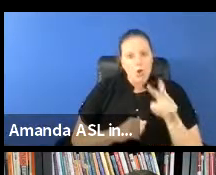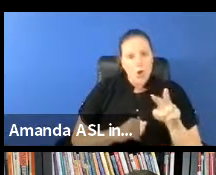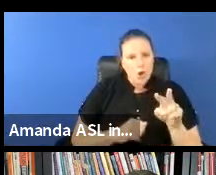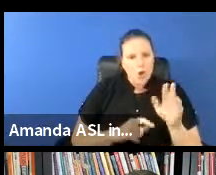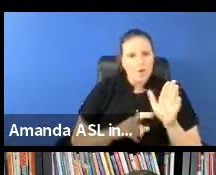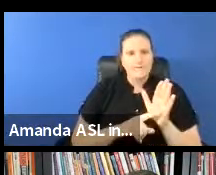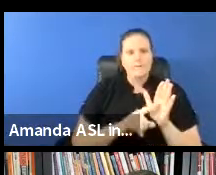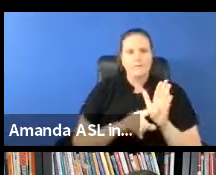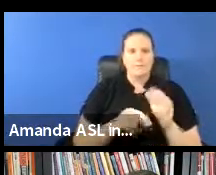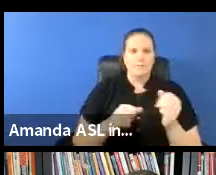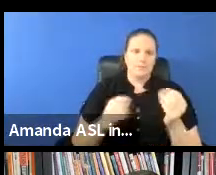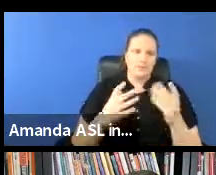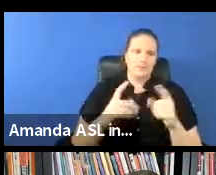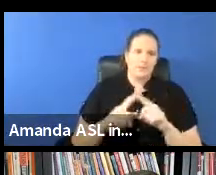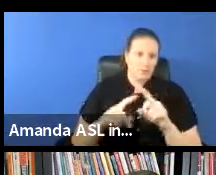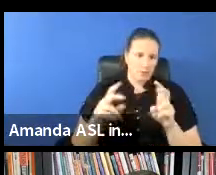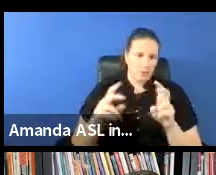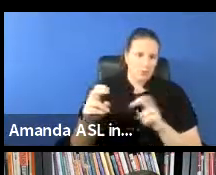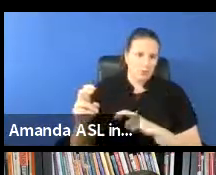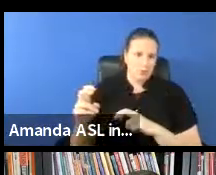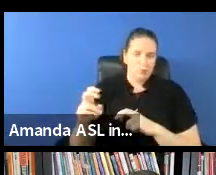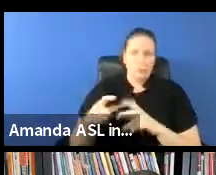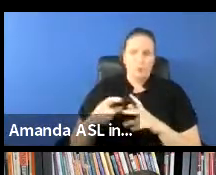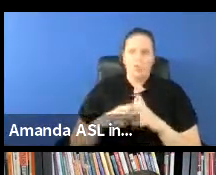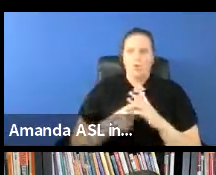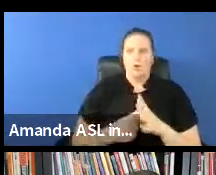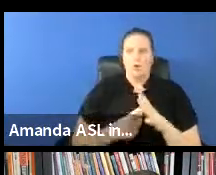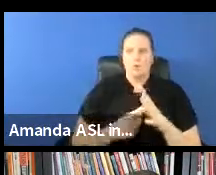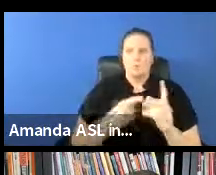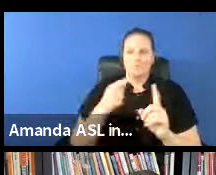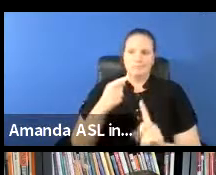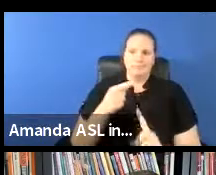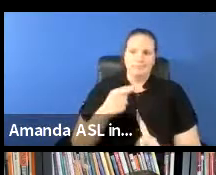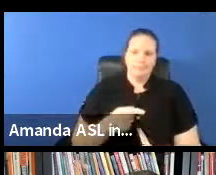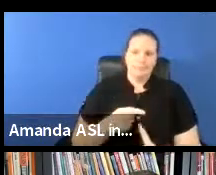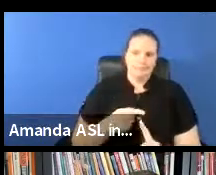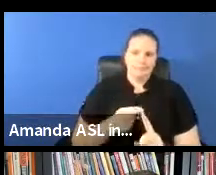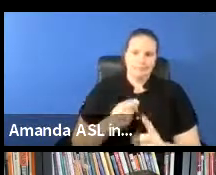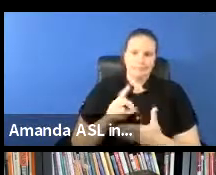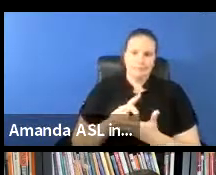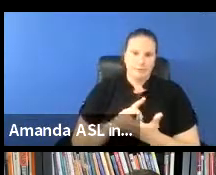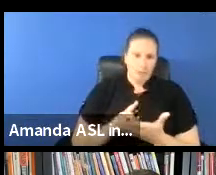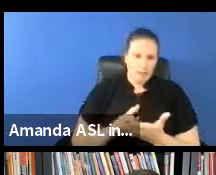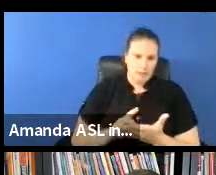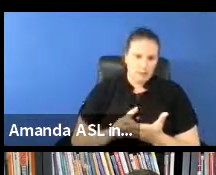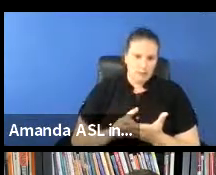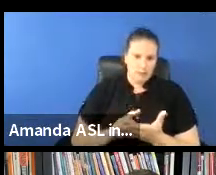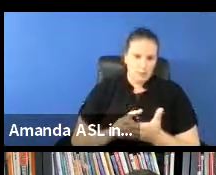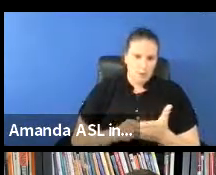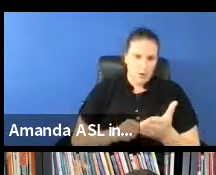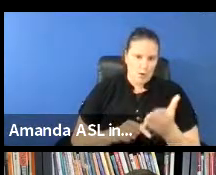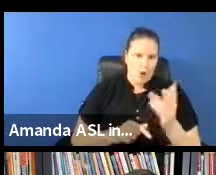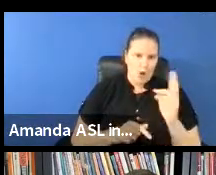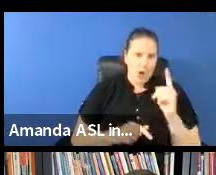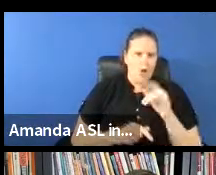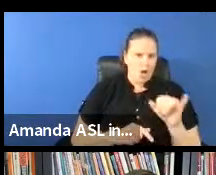investigating a number of different issues as we start getting down to the design of what this thing looks